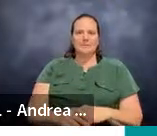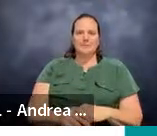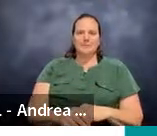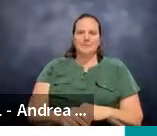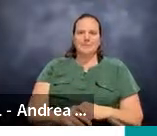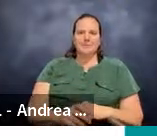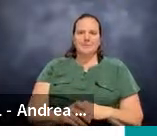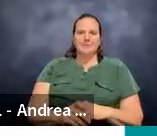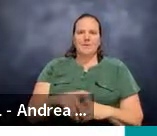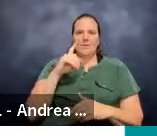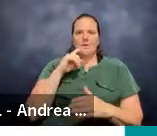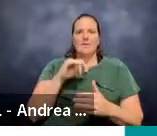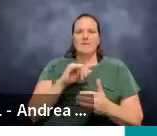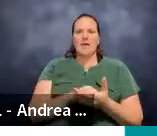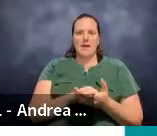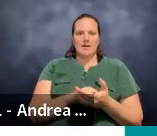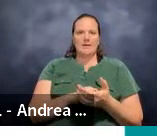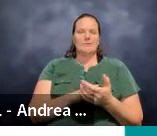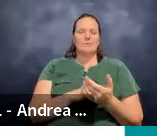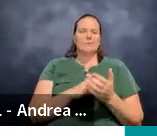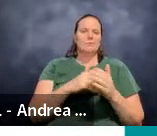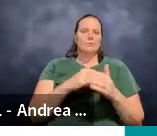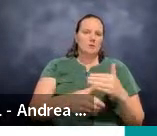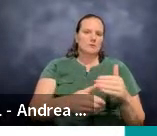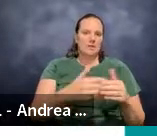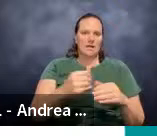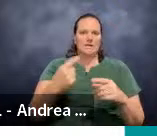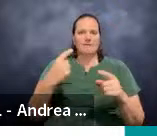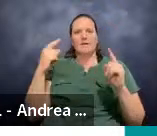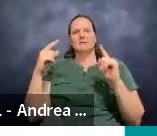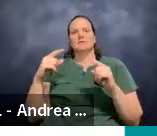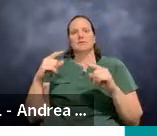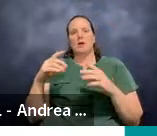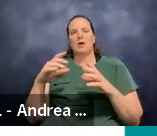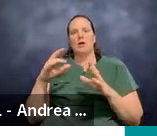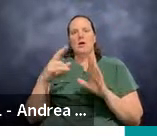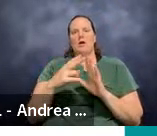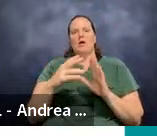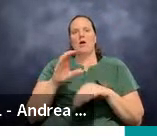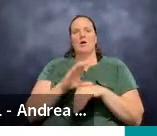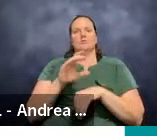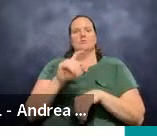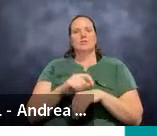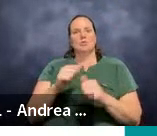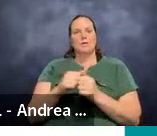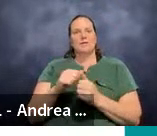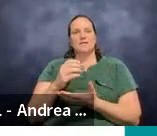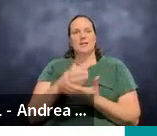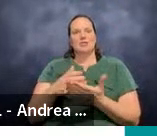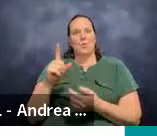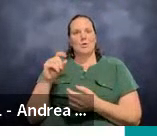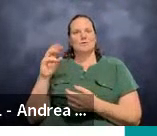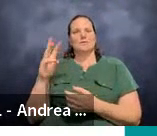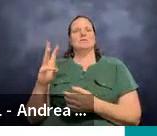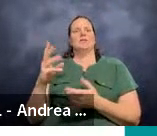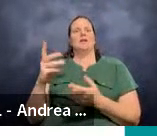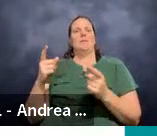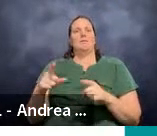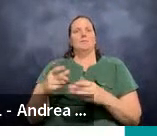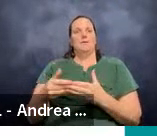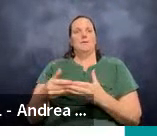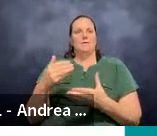process and the effects analysis process, consultation with Section 106 consulting parties occurred prior to finalizing